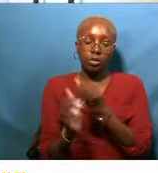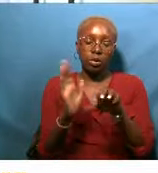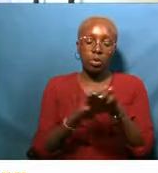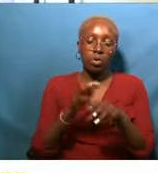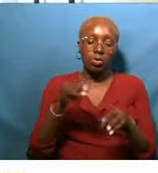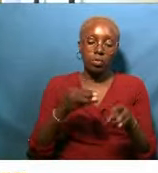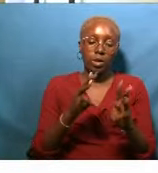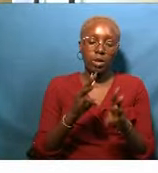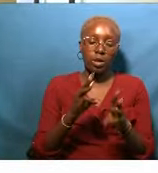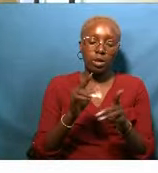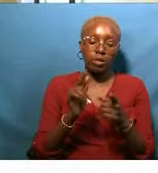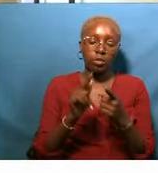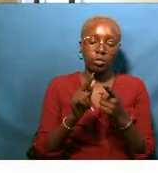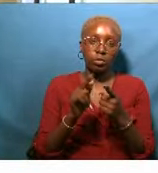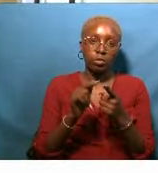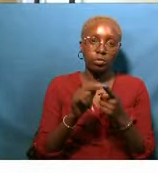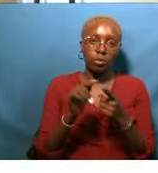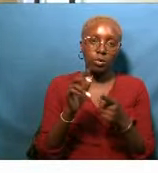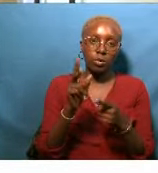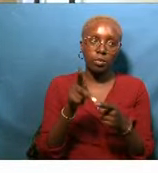Send him and the vicar general